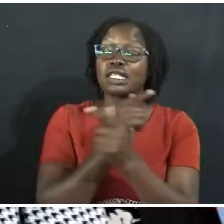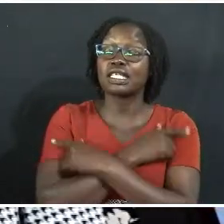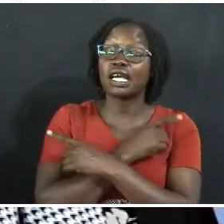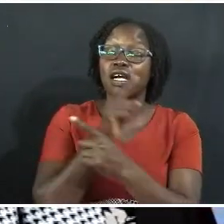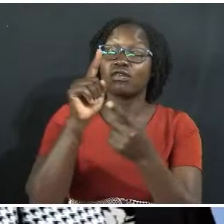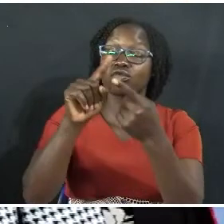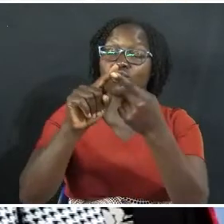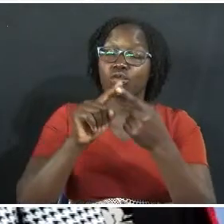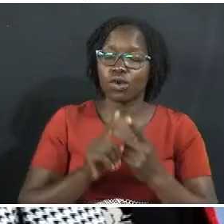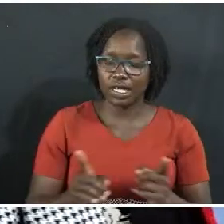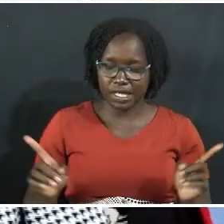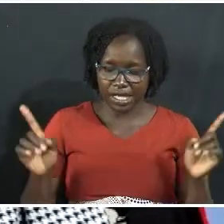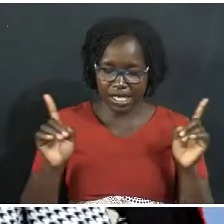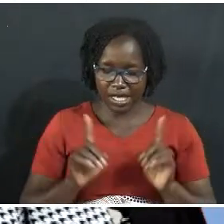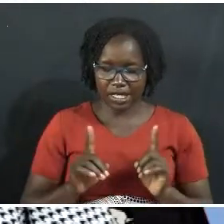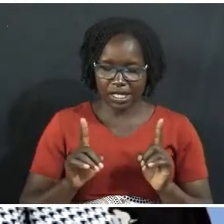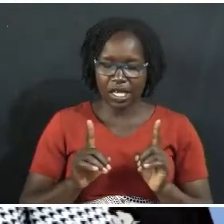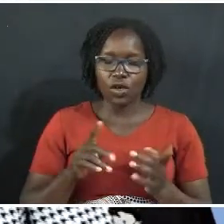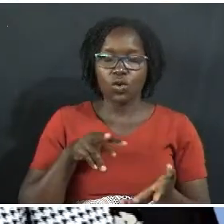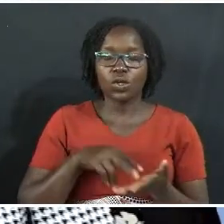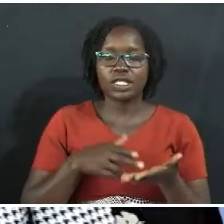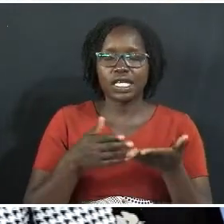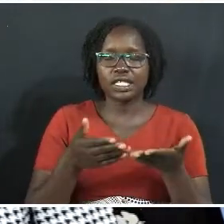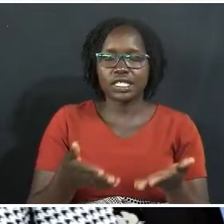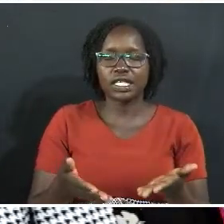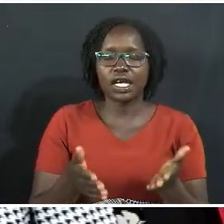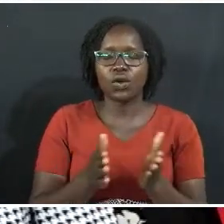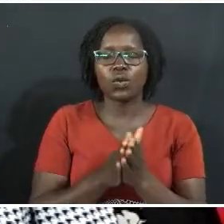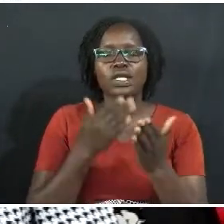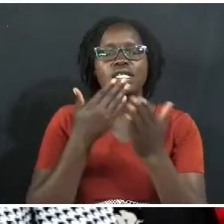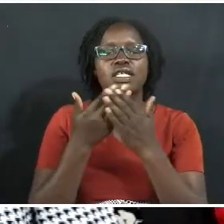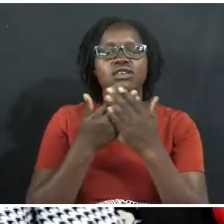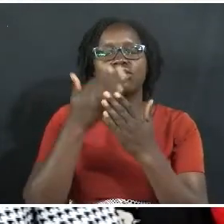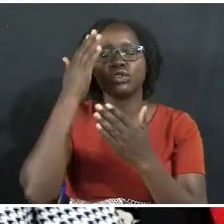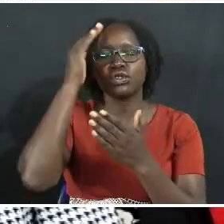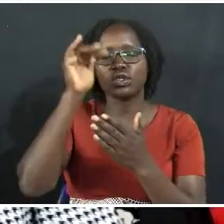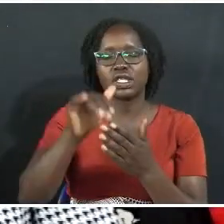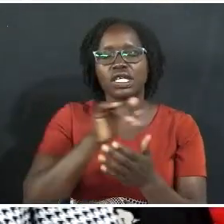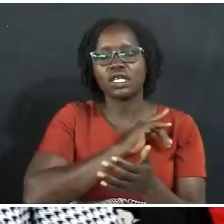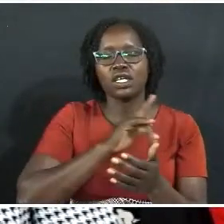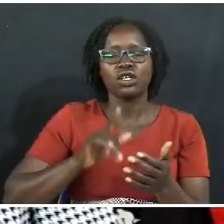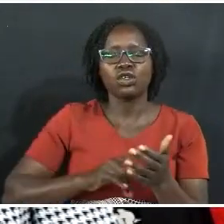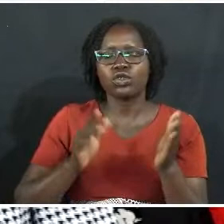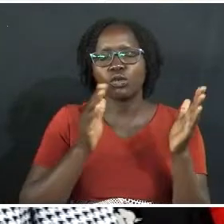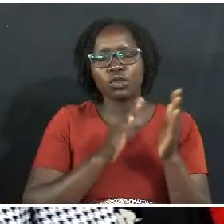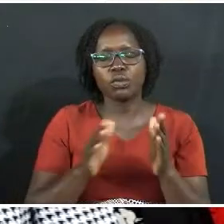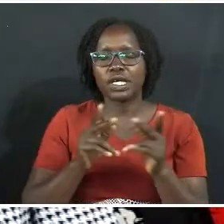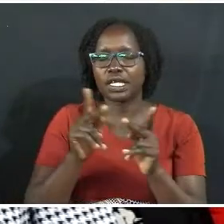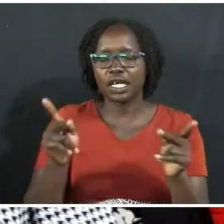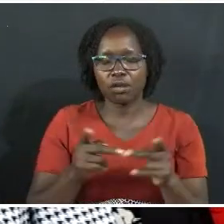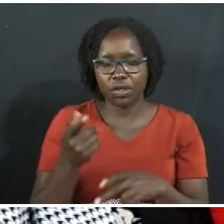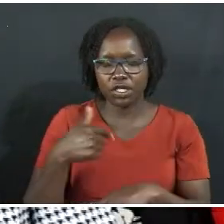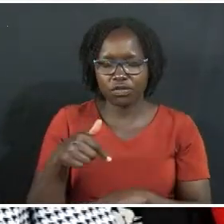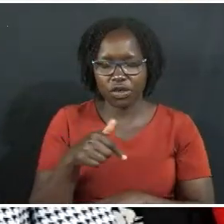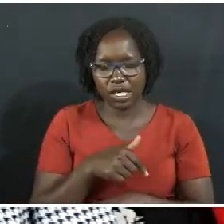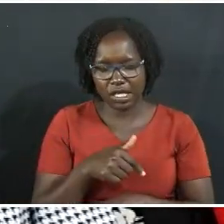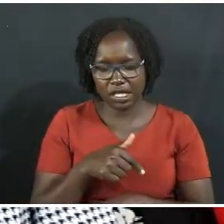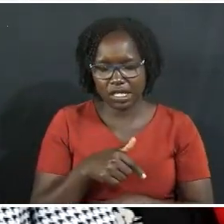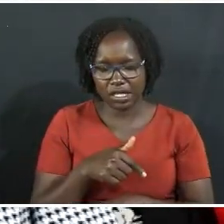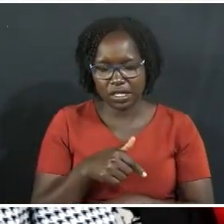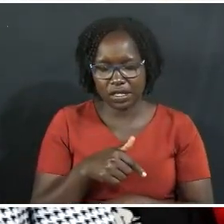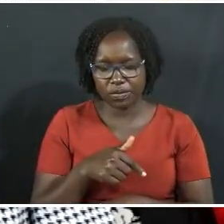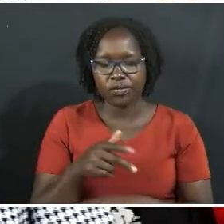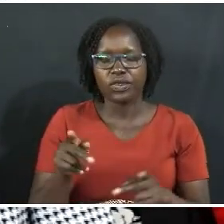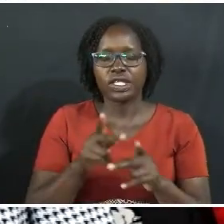us. We stand here with gratitude to know that, Lord, you've gone to prepare a place for us.